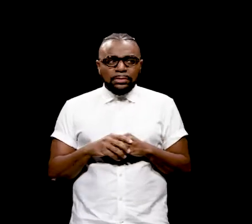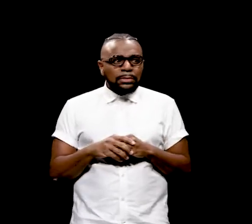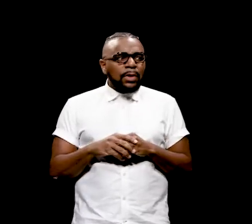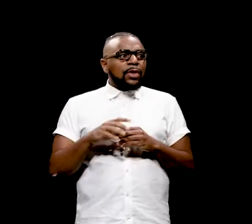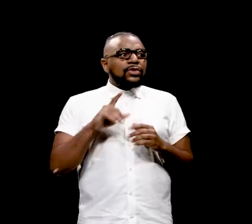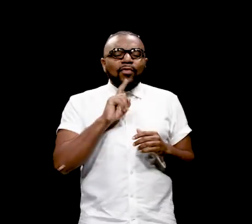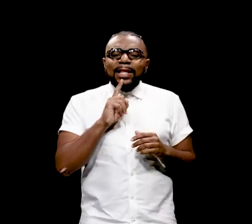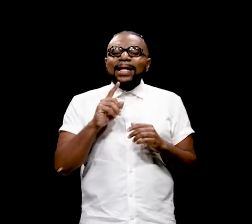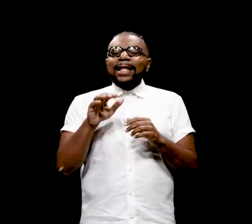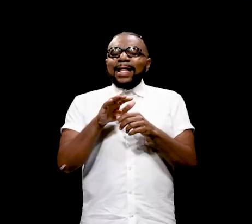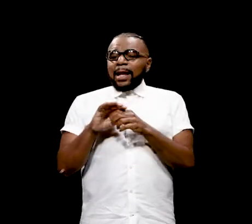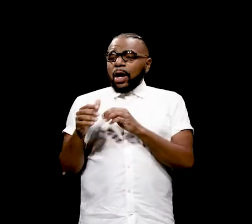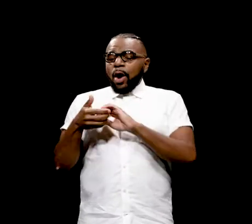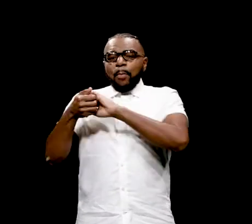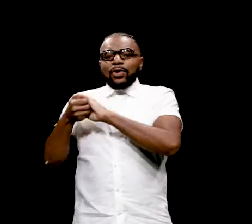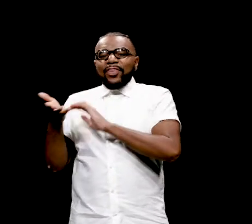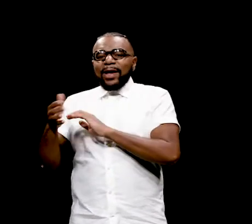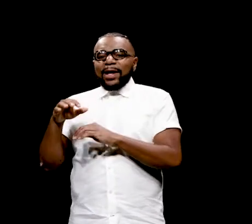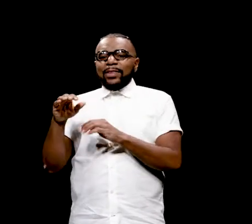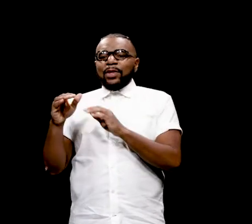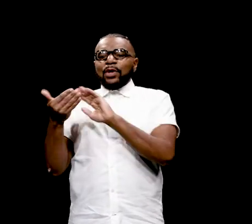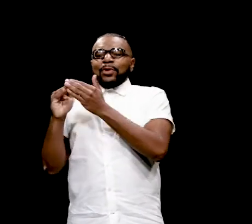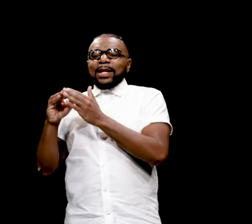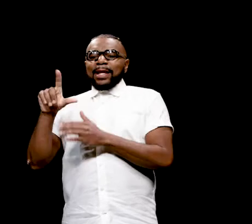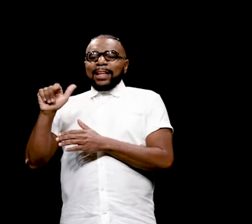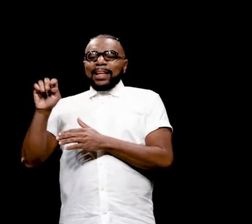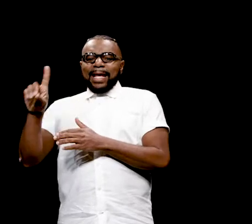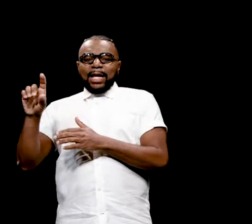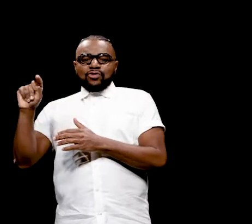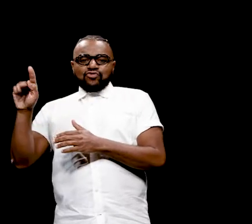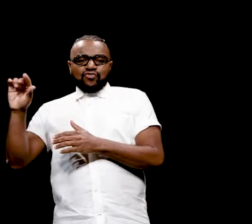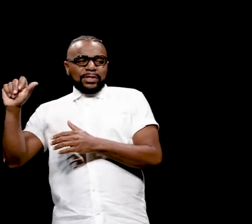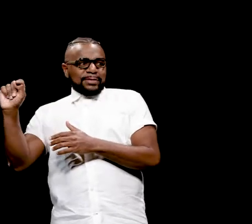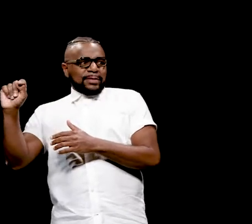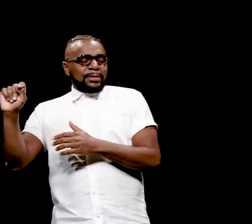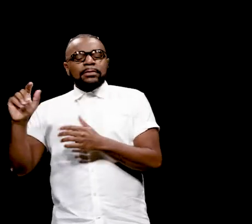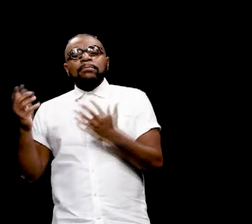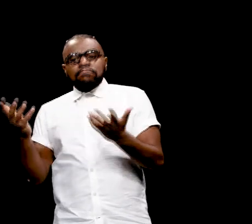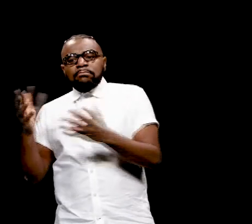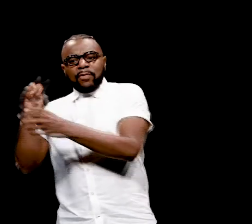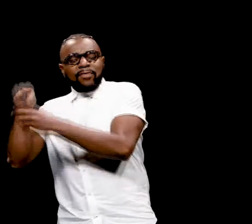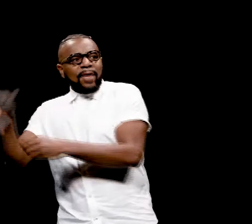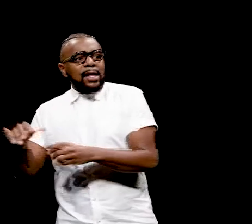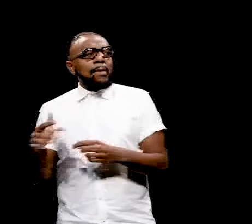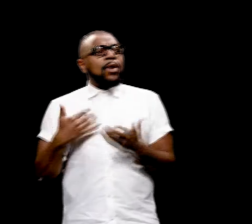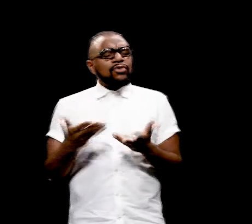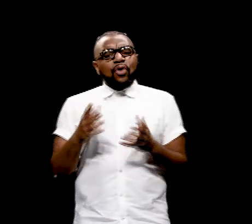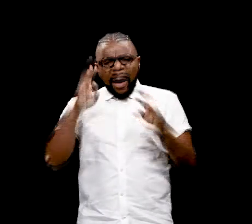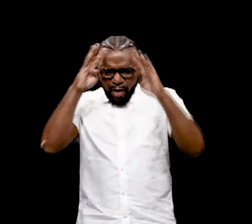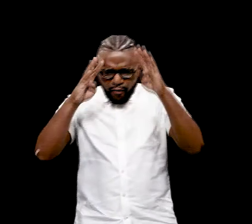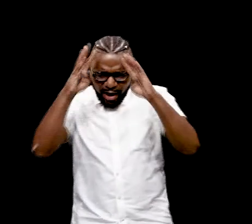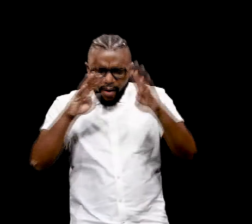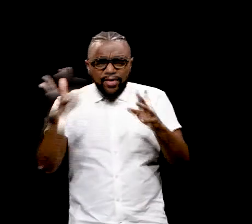land trust space to make sure that we're investing there, but there are also some creative things that we can do. And so in my Housing for All plan, which I encourage